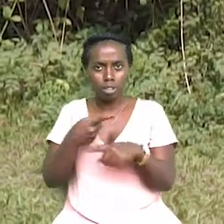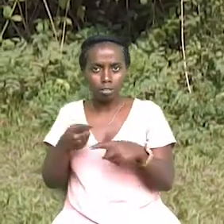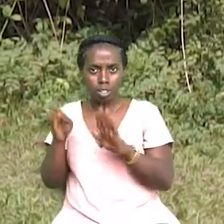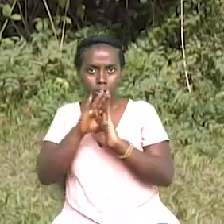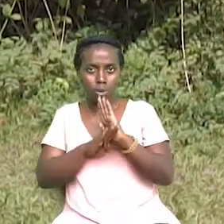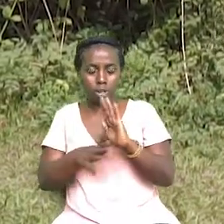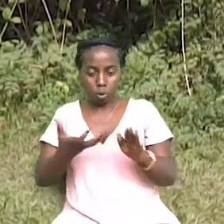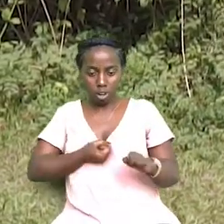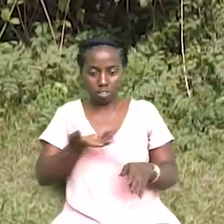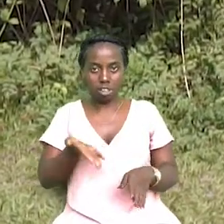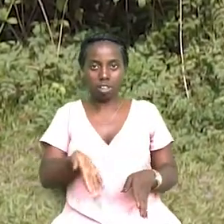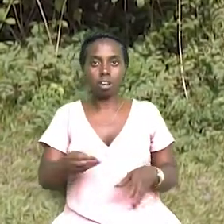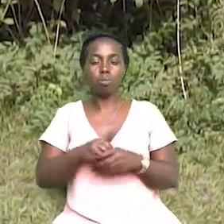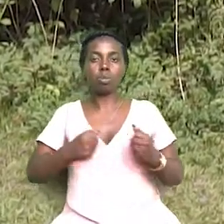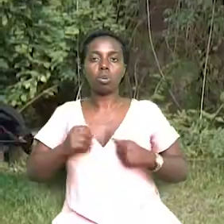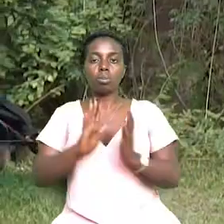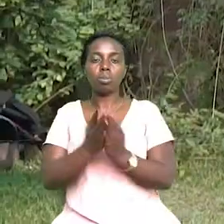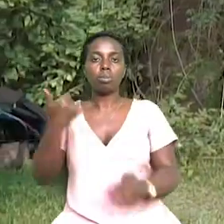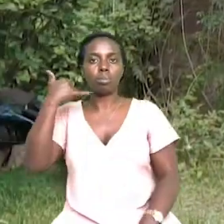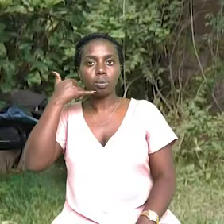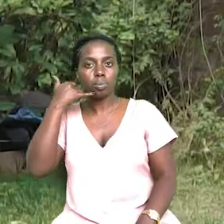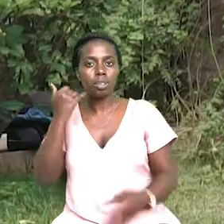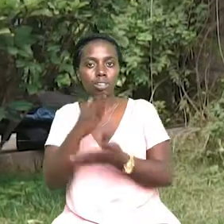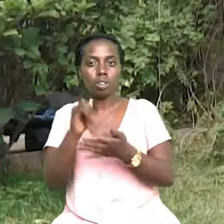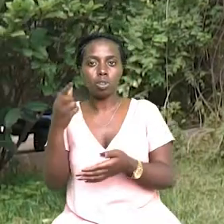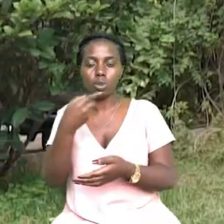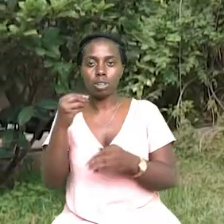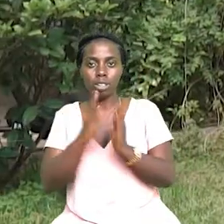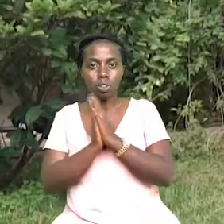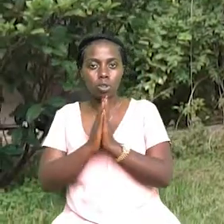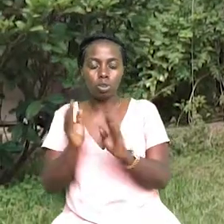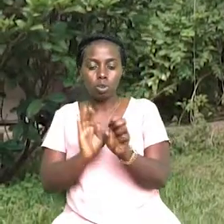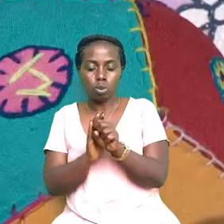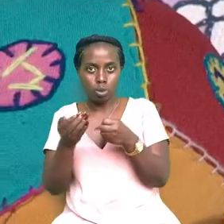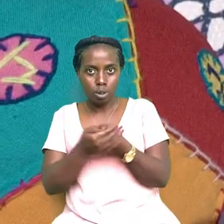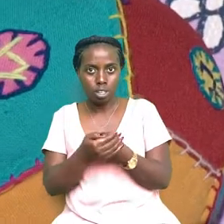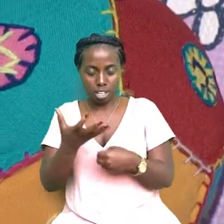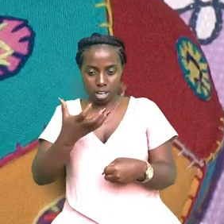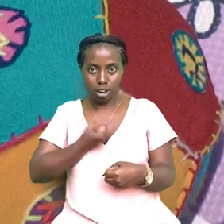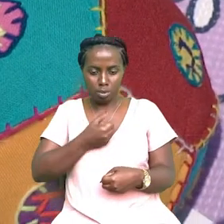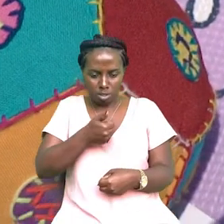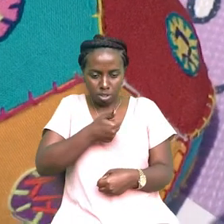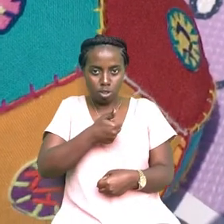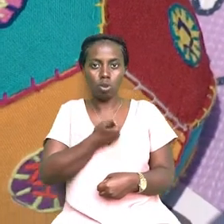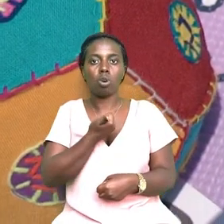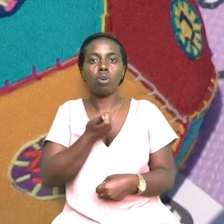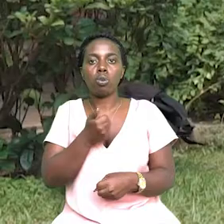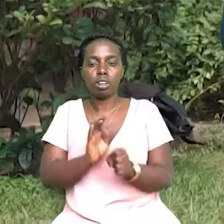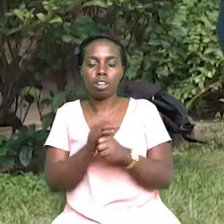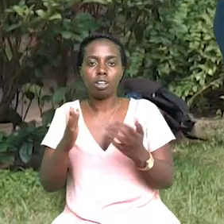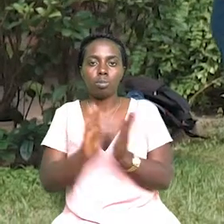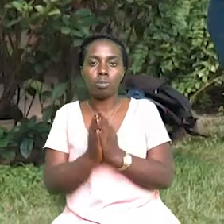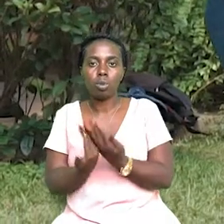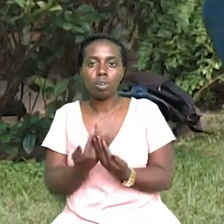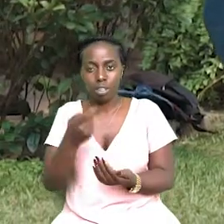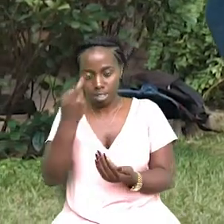programs we have here in Rwanda Bookmobile. Each yoga story flow we create, it has its own coloring book, and